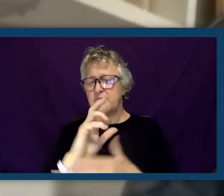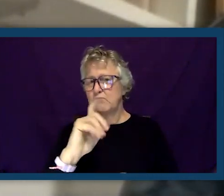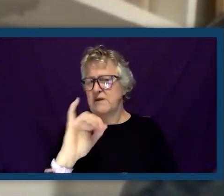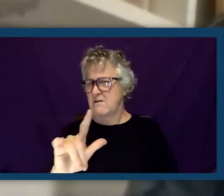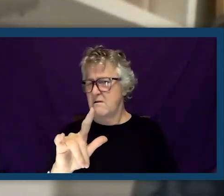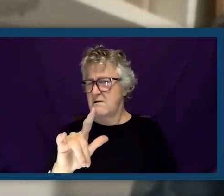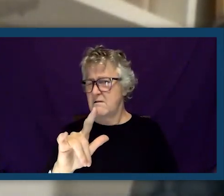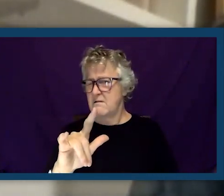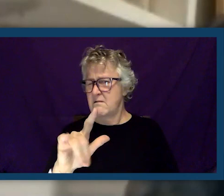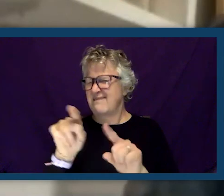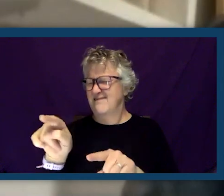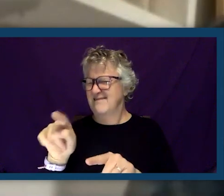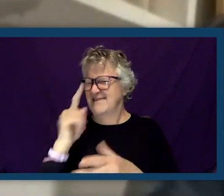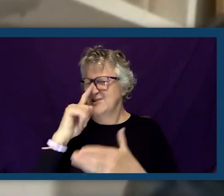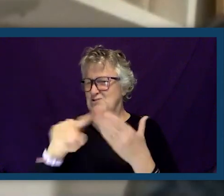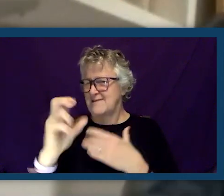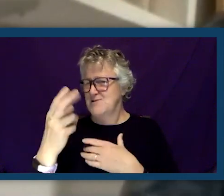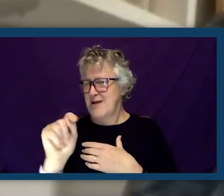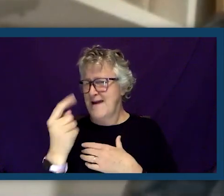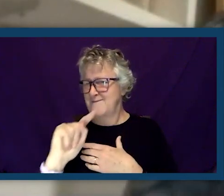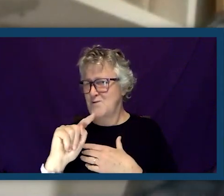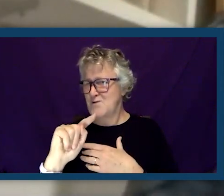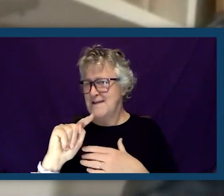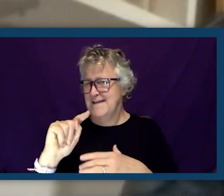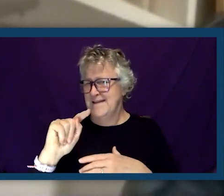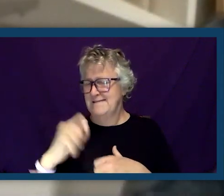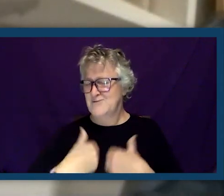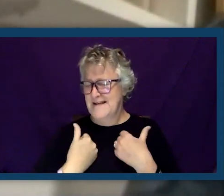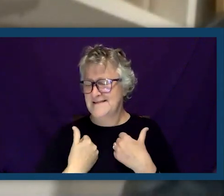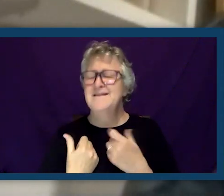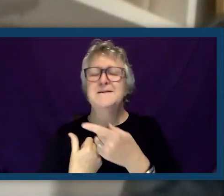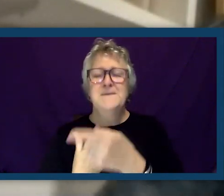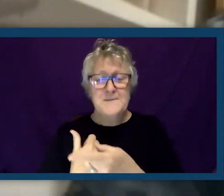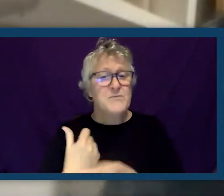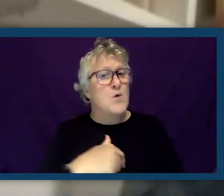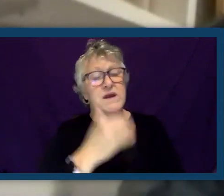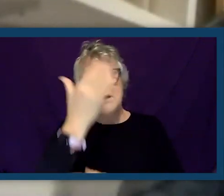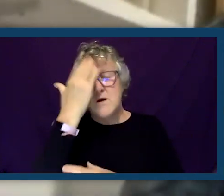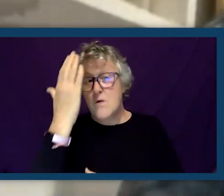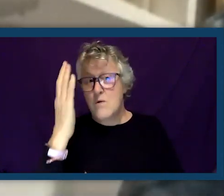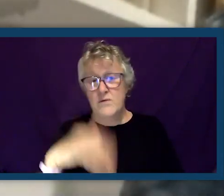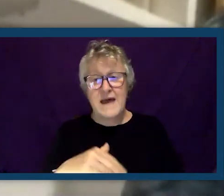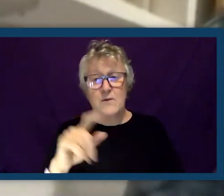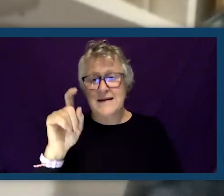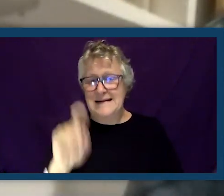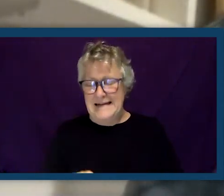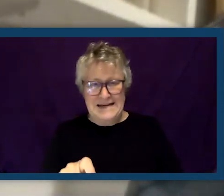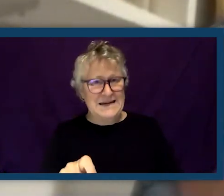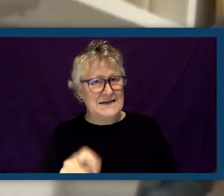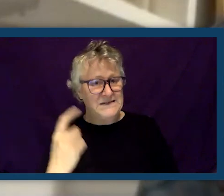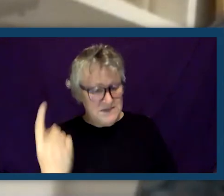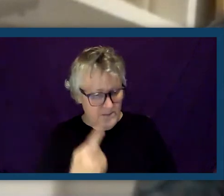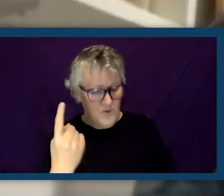to volunteer, sign up to keep in touch with the campaign, because we know that we really need someone in the governor's